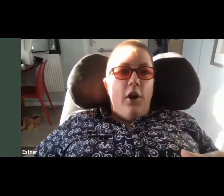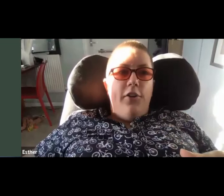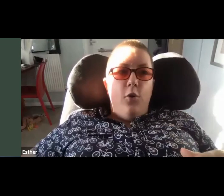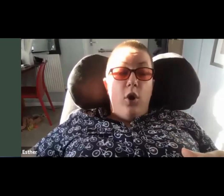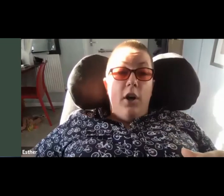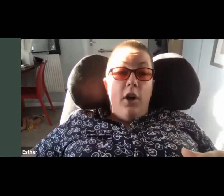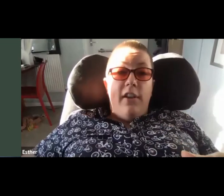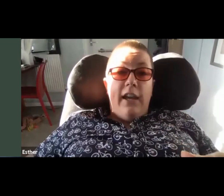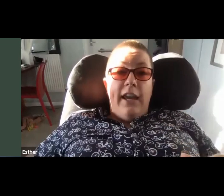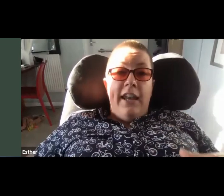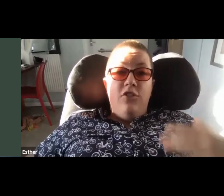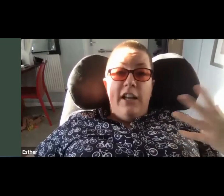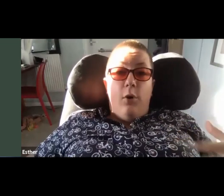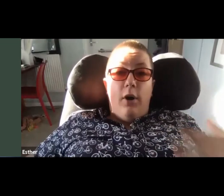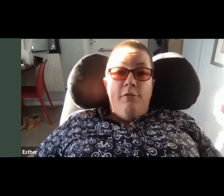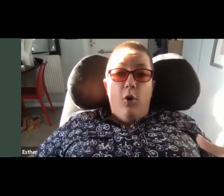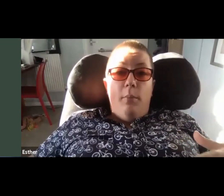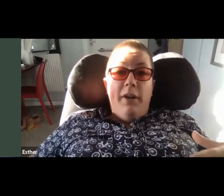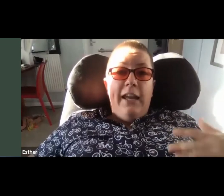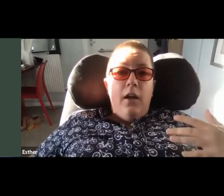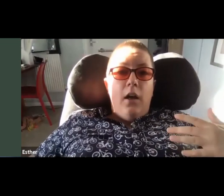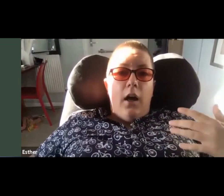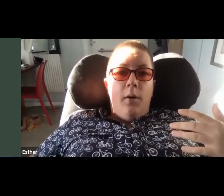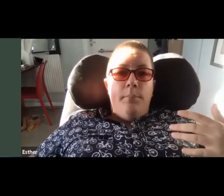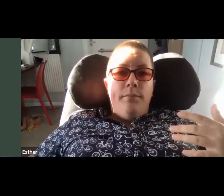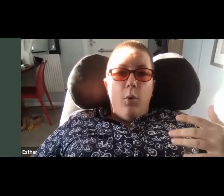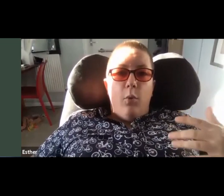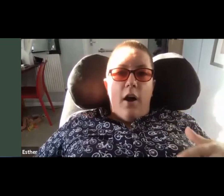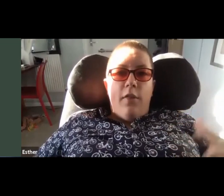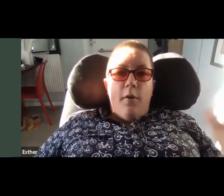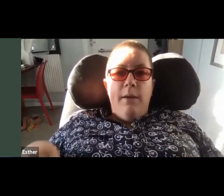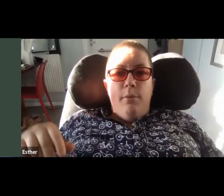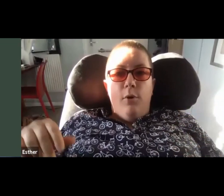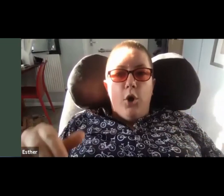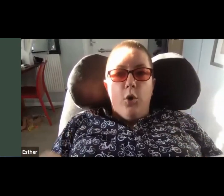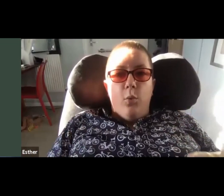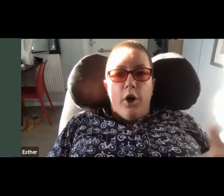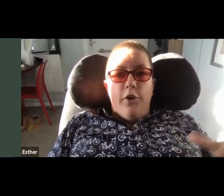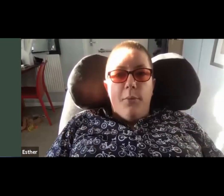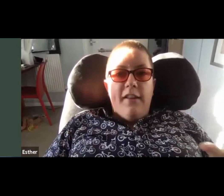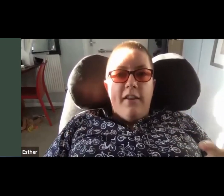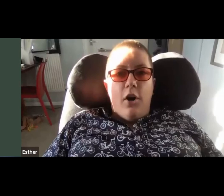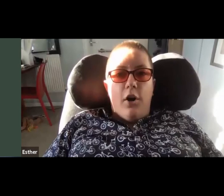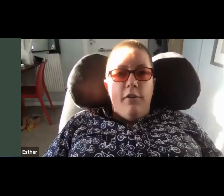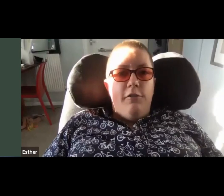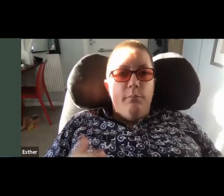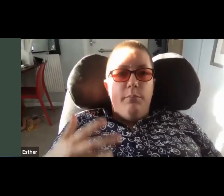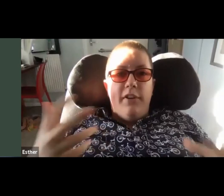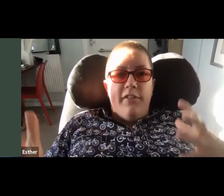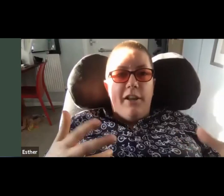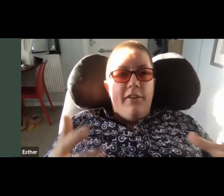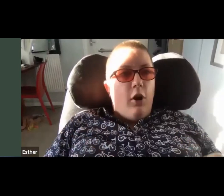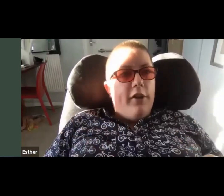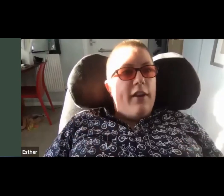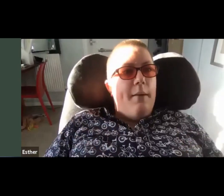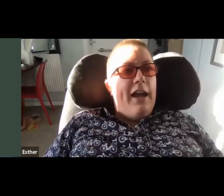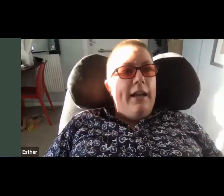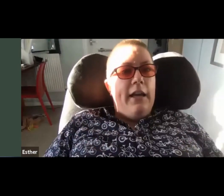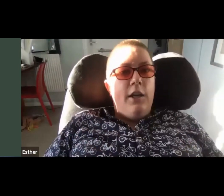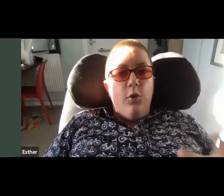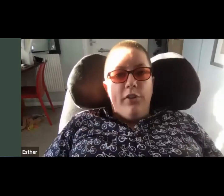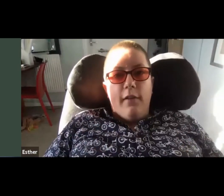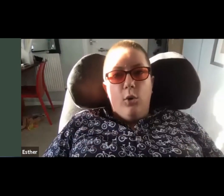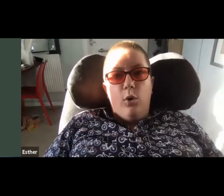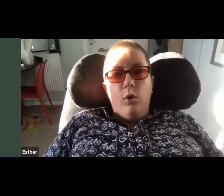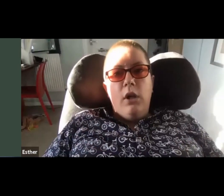I started organising initially quite informally with other people who were doing this kind of disability rights